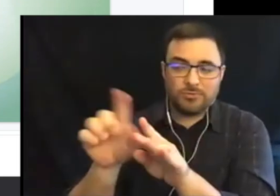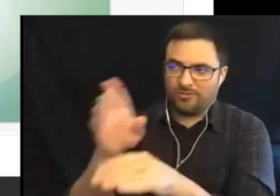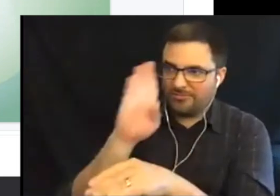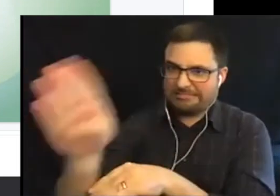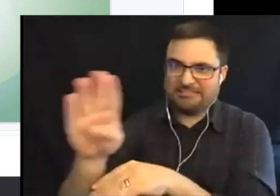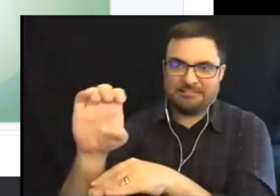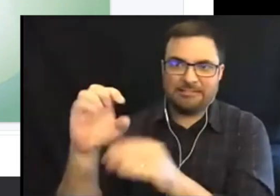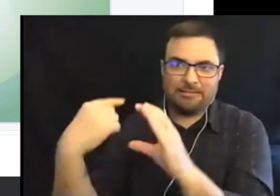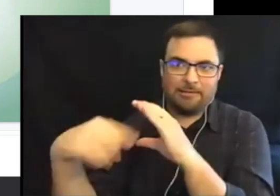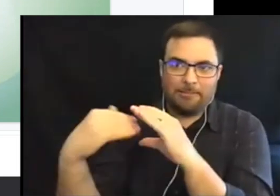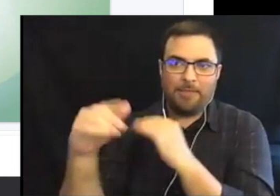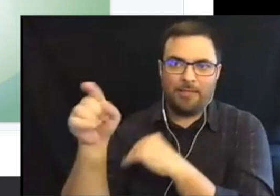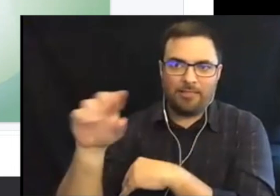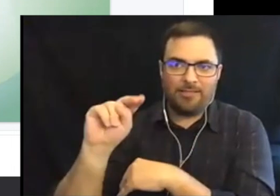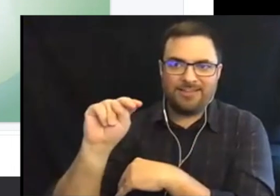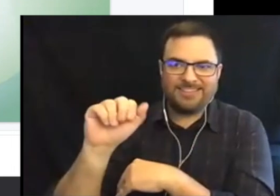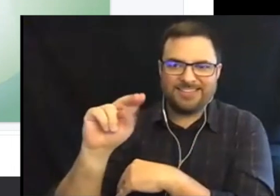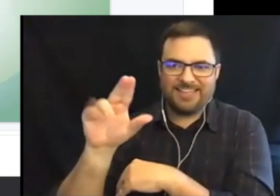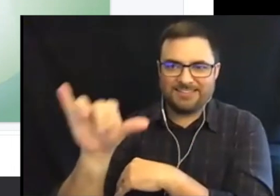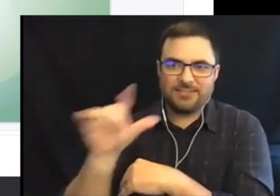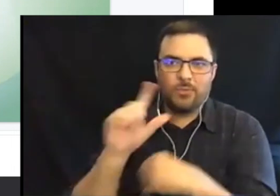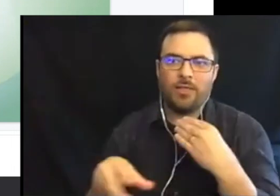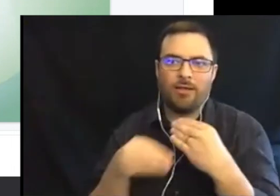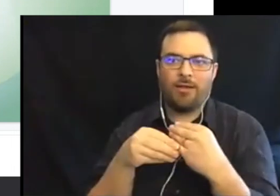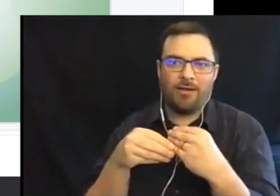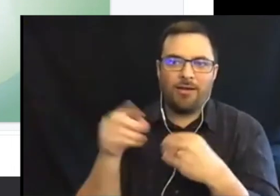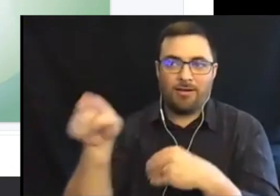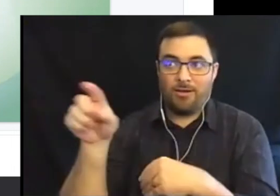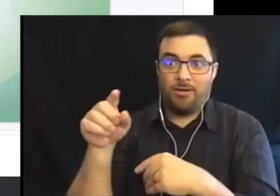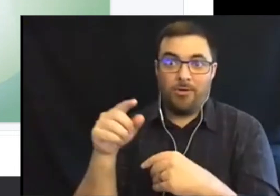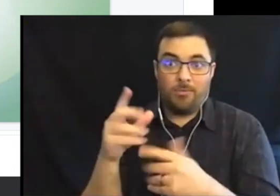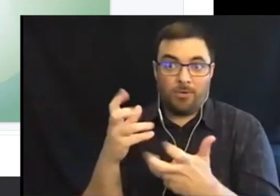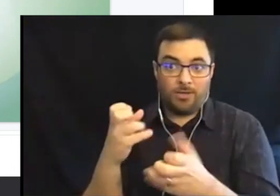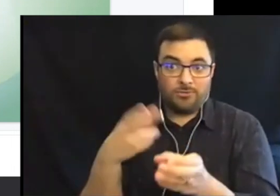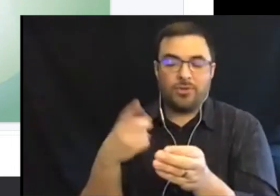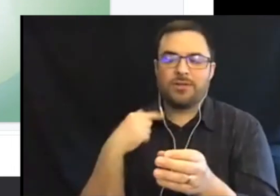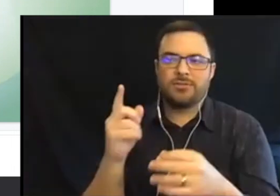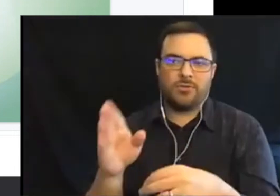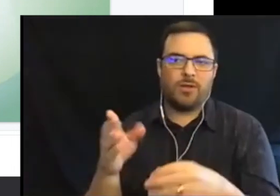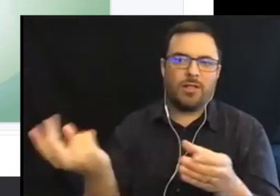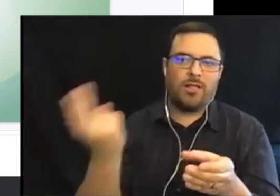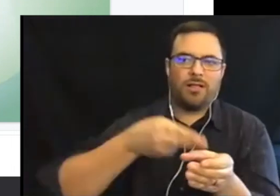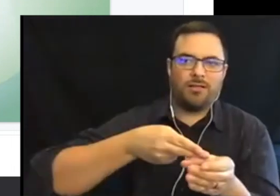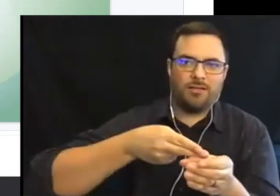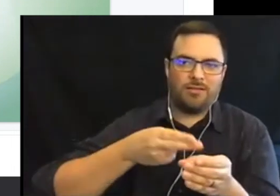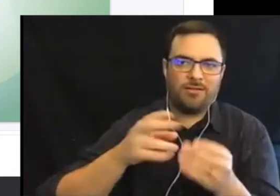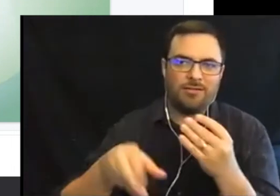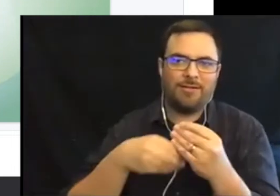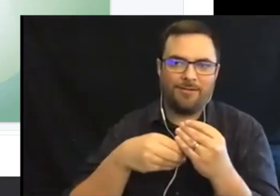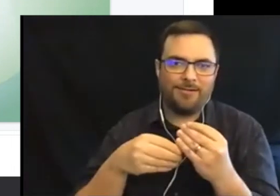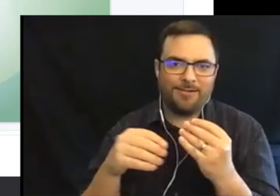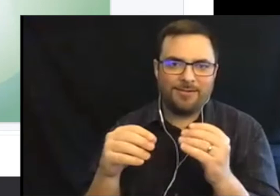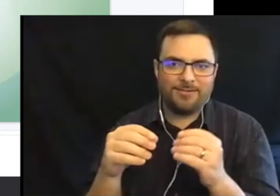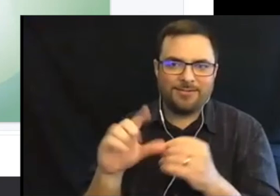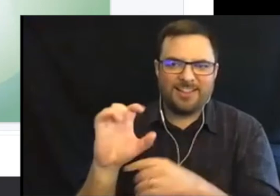she will add you to the registration. And I can make sure to add the link